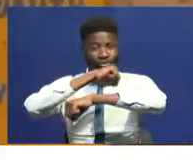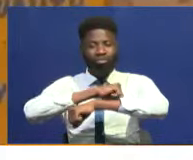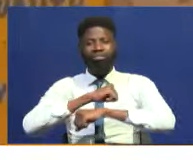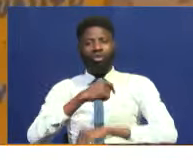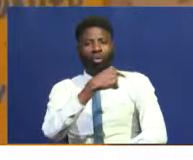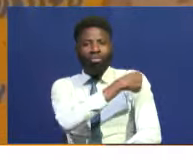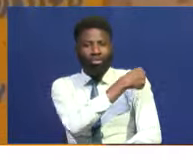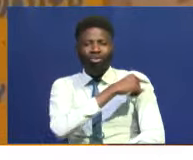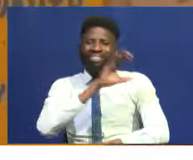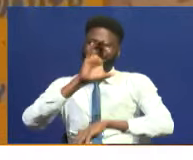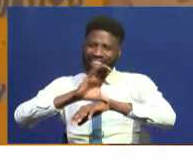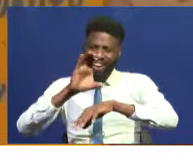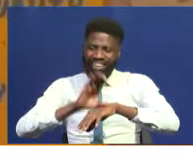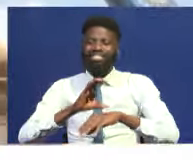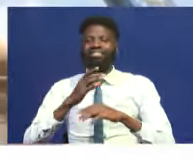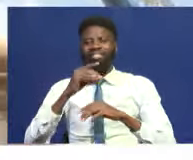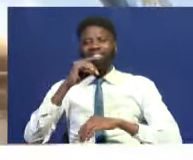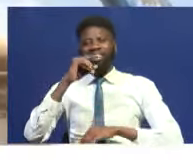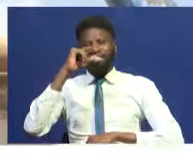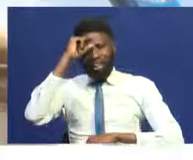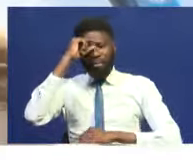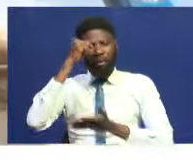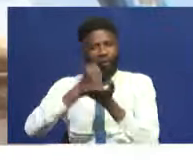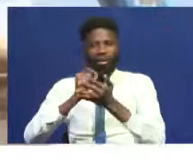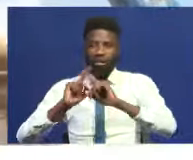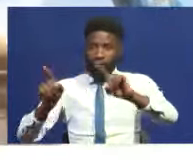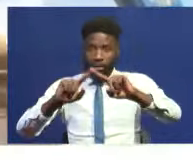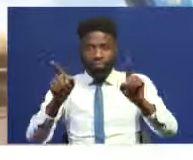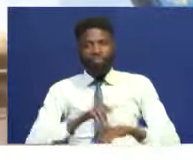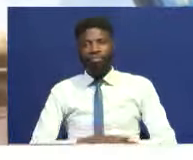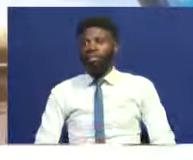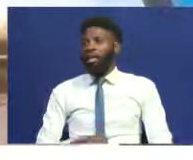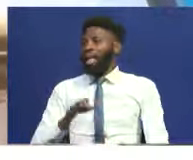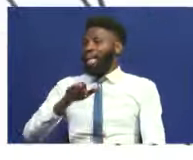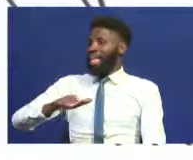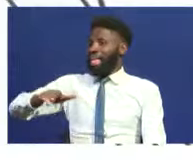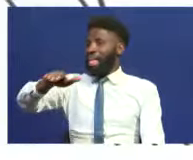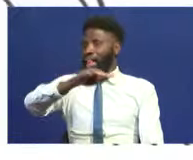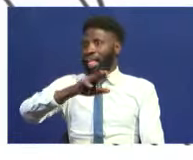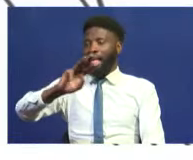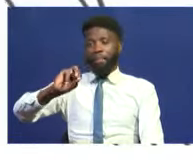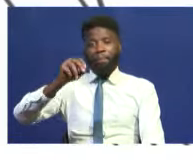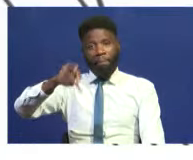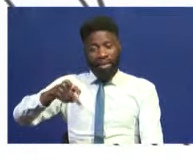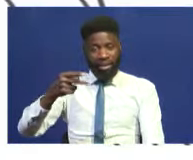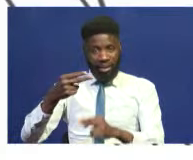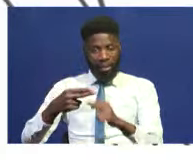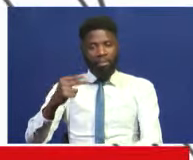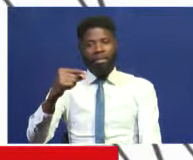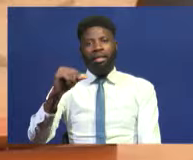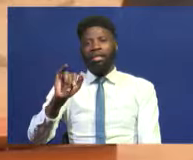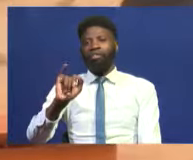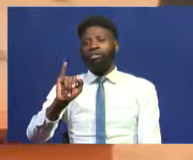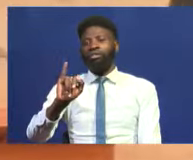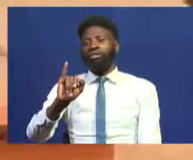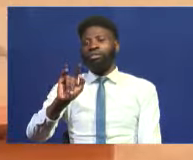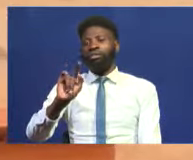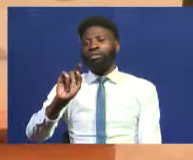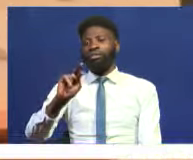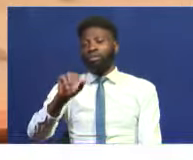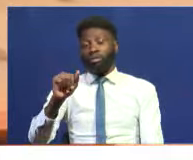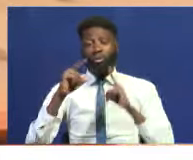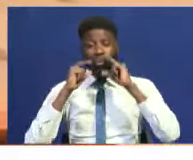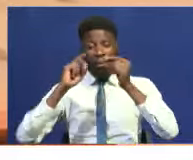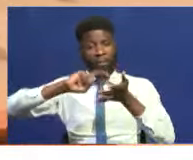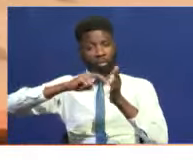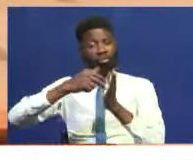offices. Speaking at the launch, Area Member of Parliament Getonga Murugara said the project would double electricity coverage